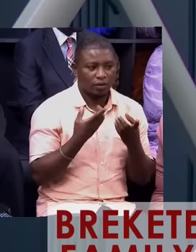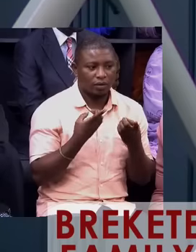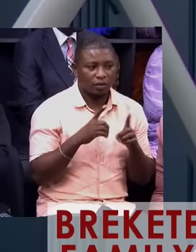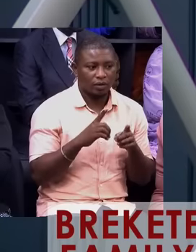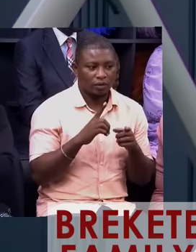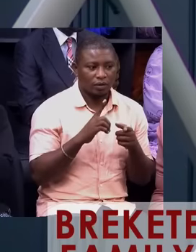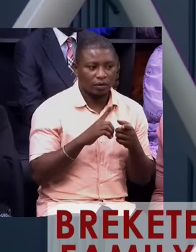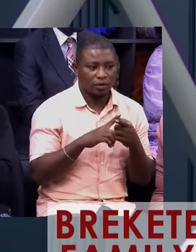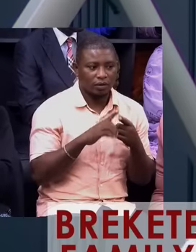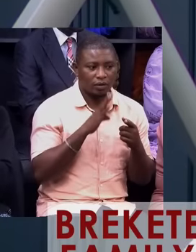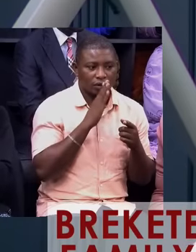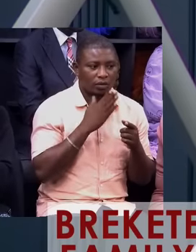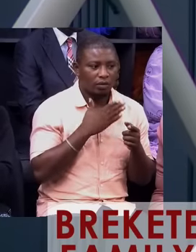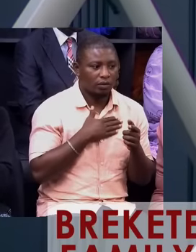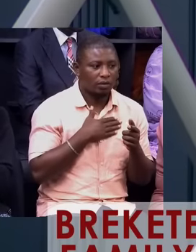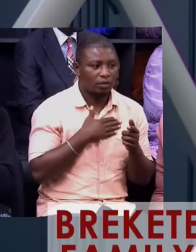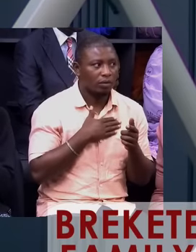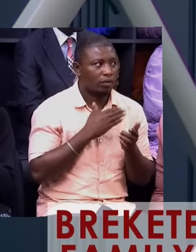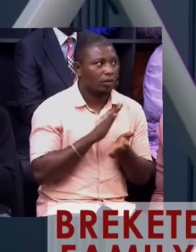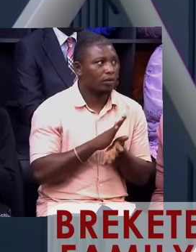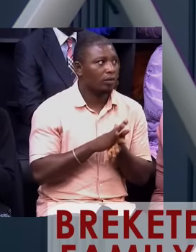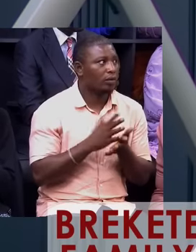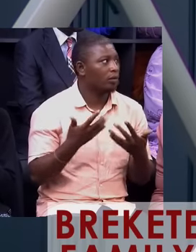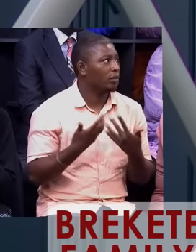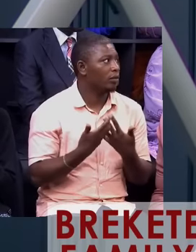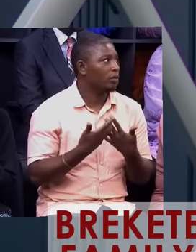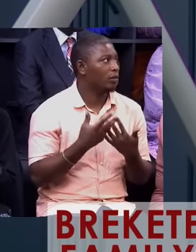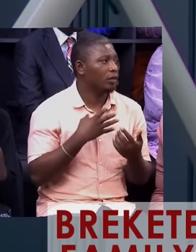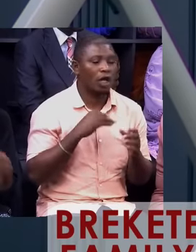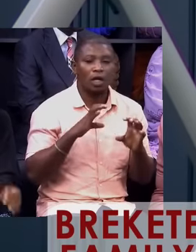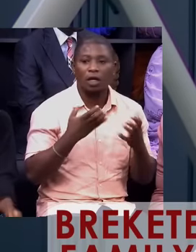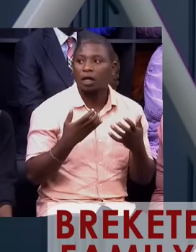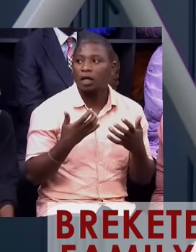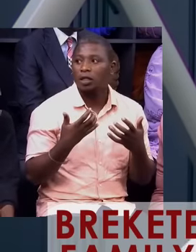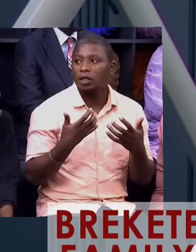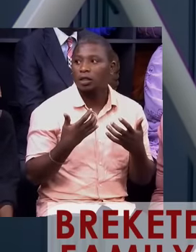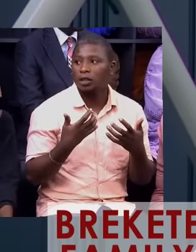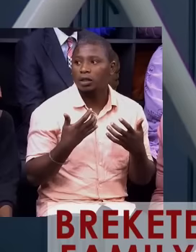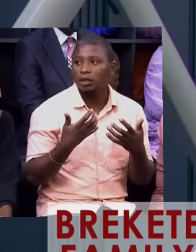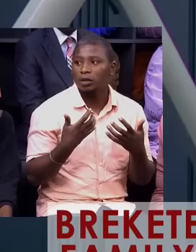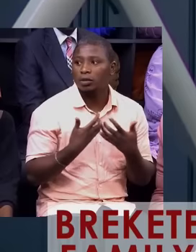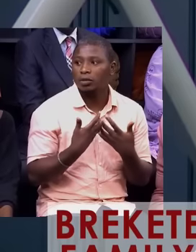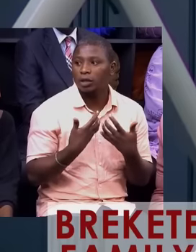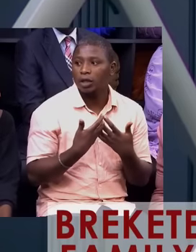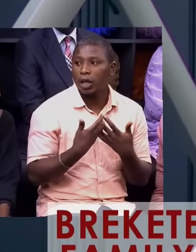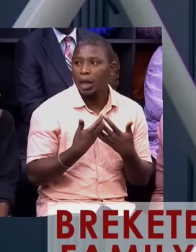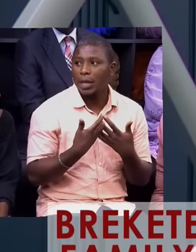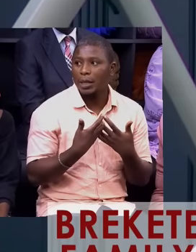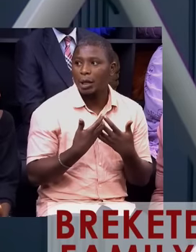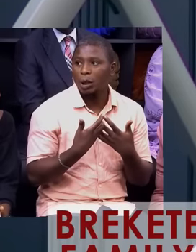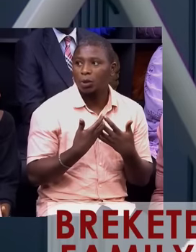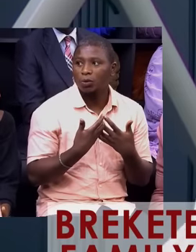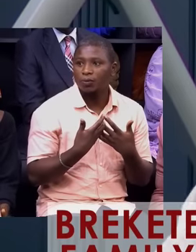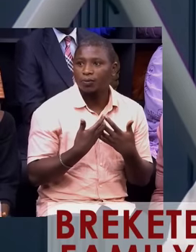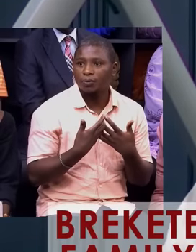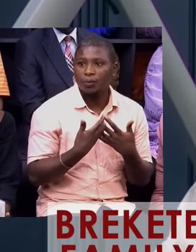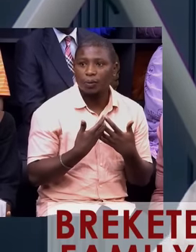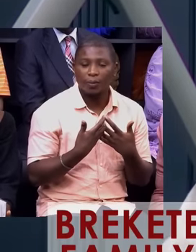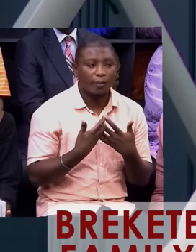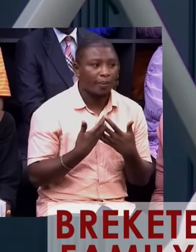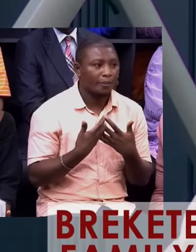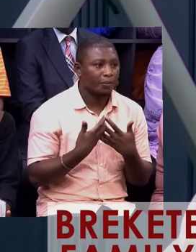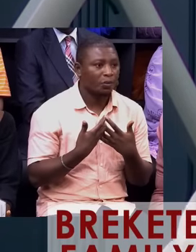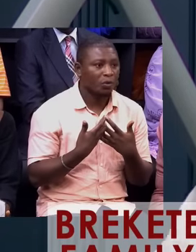school my classmate your schoolmate and classmate Madame come here your schoolmate come here